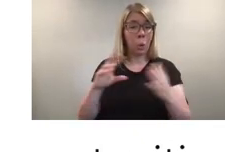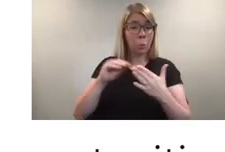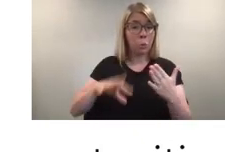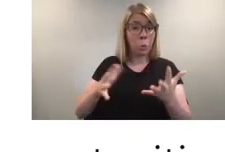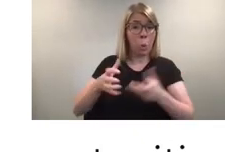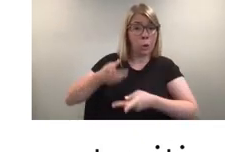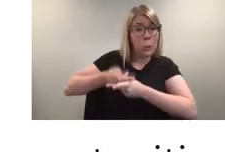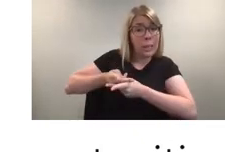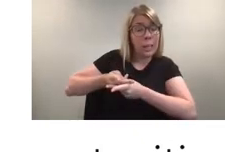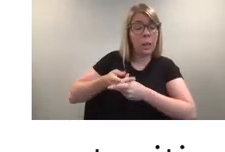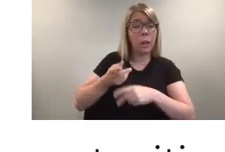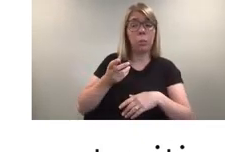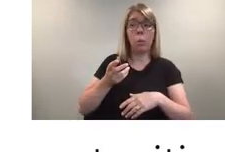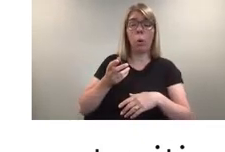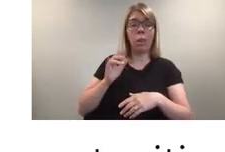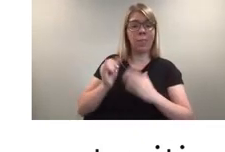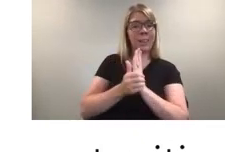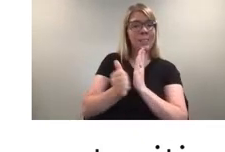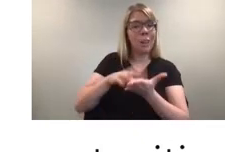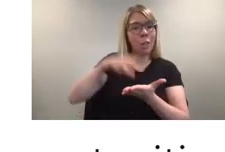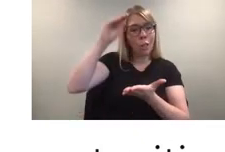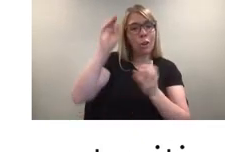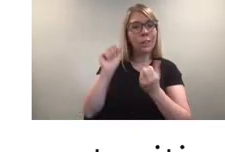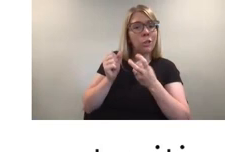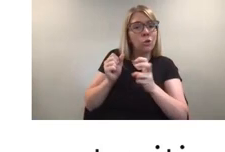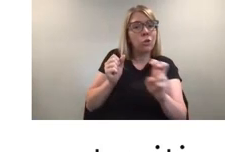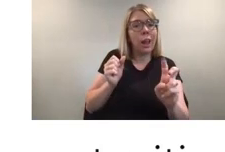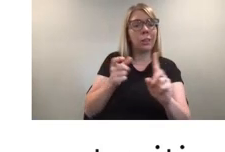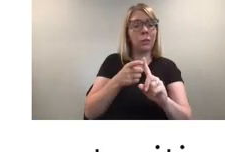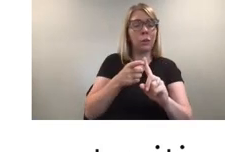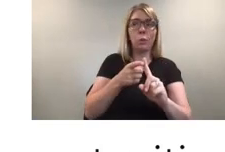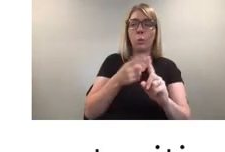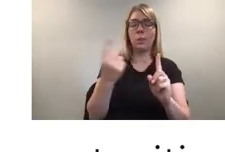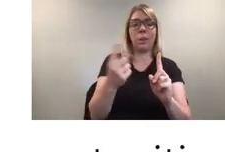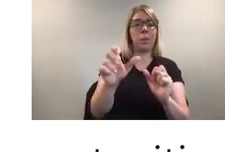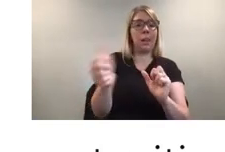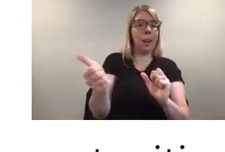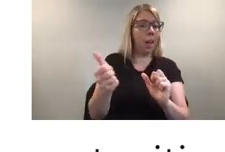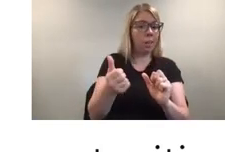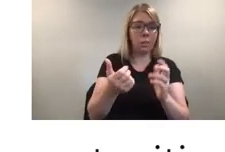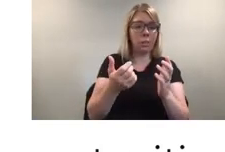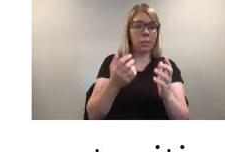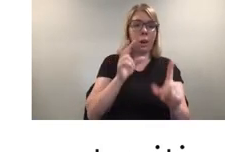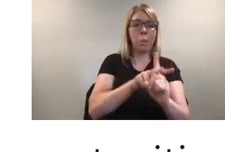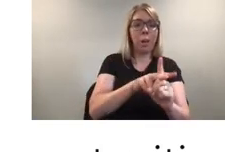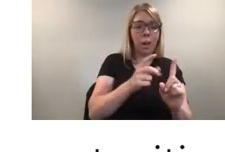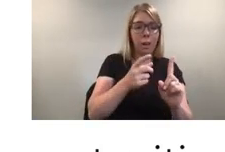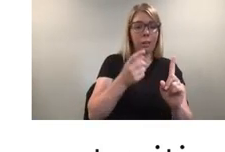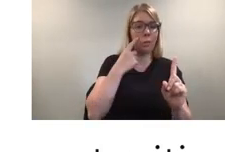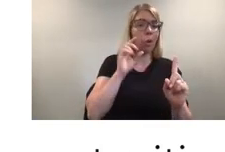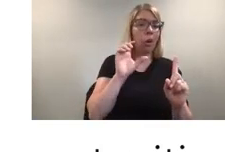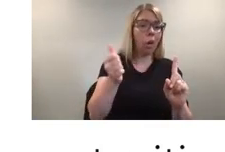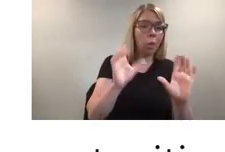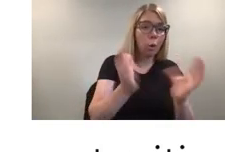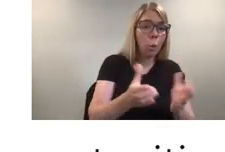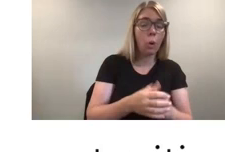be able to transfer those skills to something else as they grow and move on to their other courses and their life. And as we talked about in